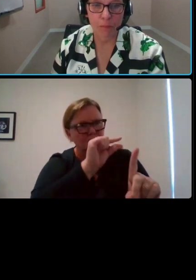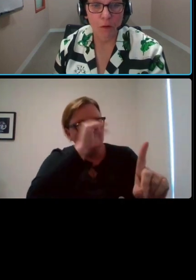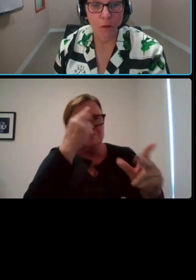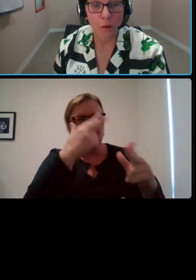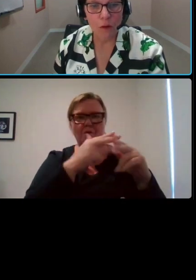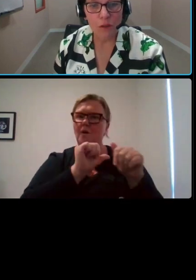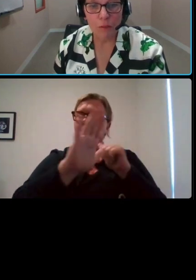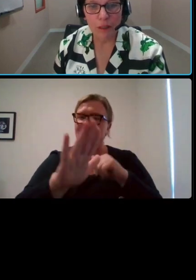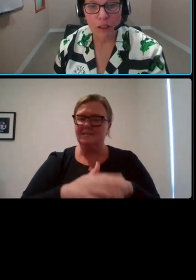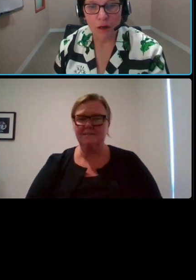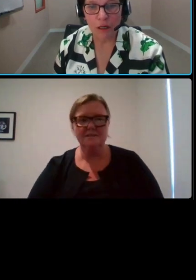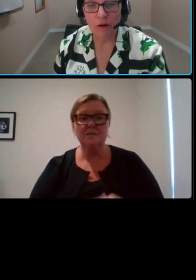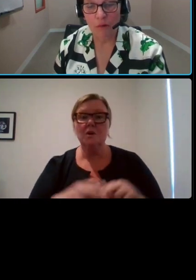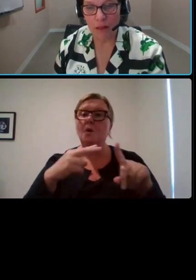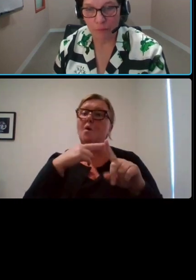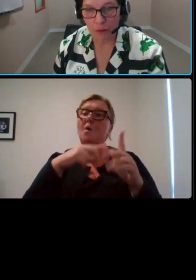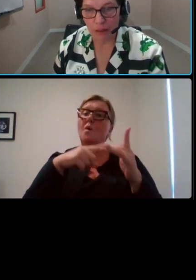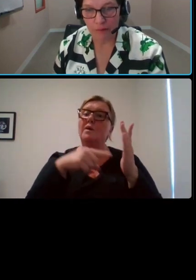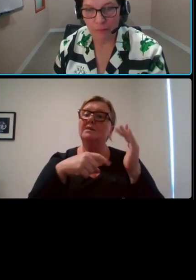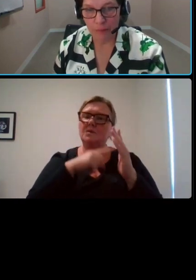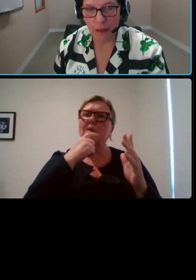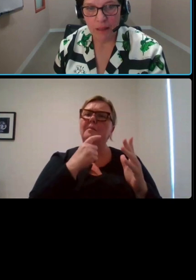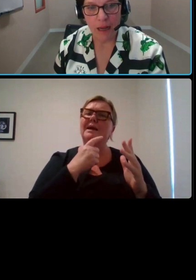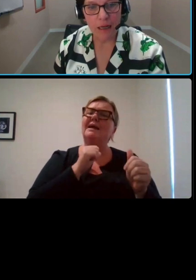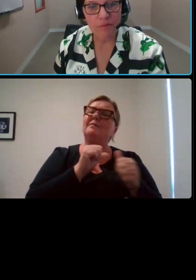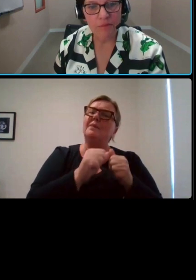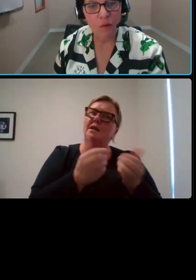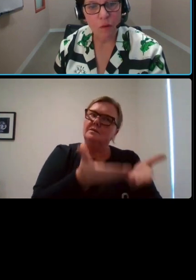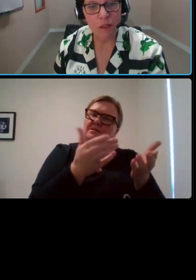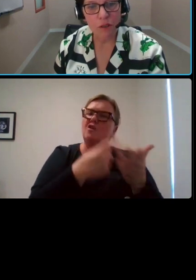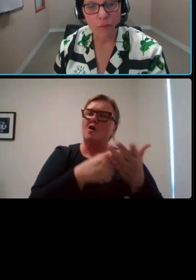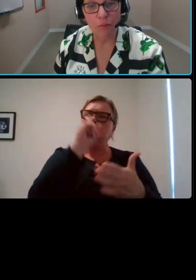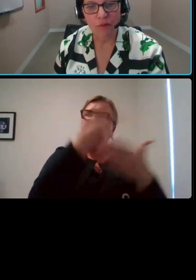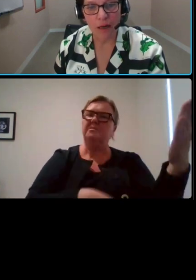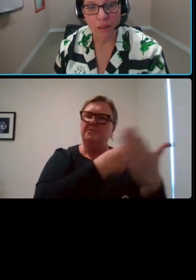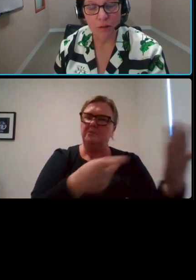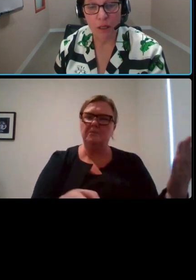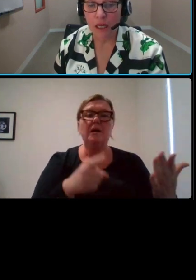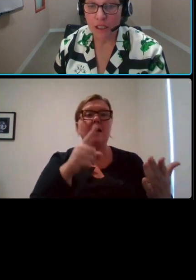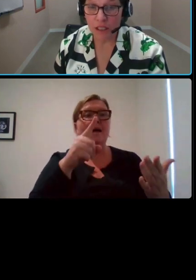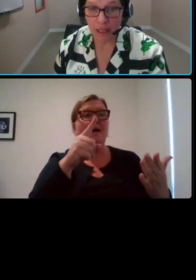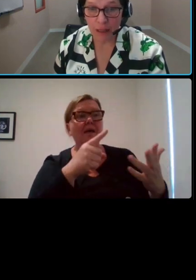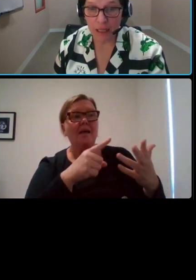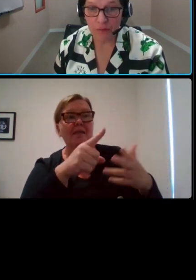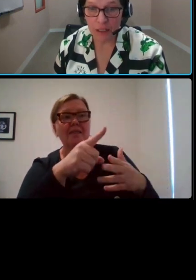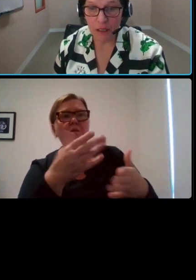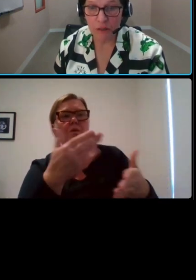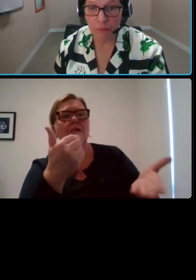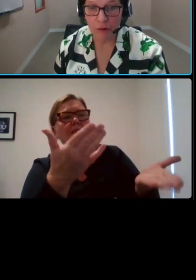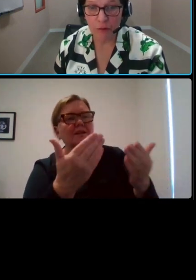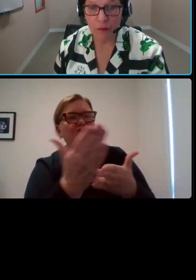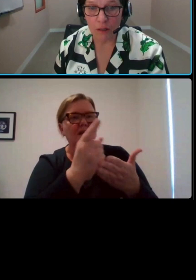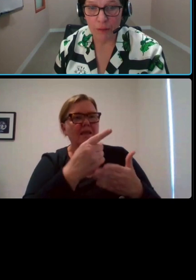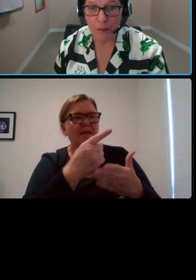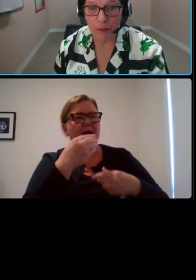excellence. Audits will be constructive rather than punitive. The outcomes of audits will support providers to share their plans for